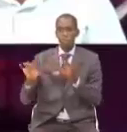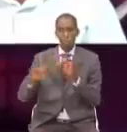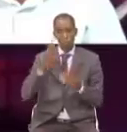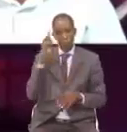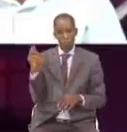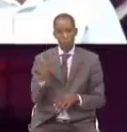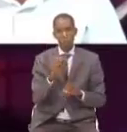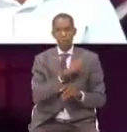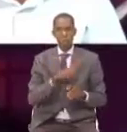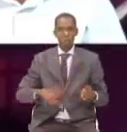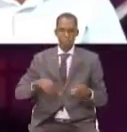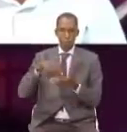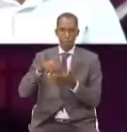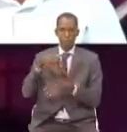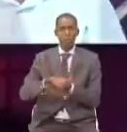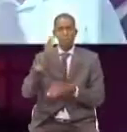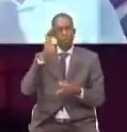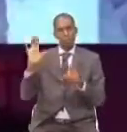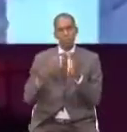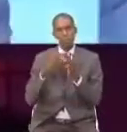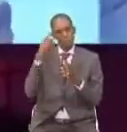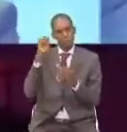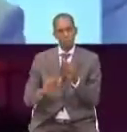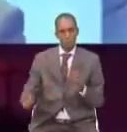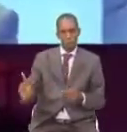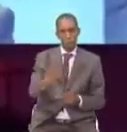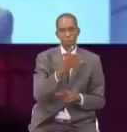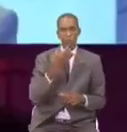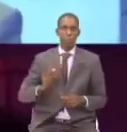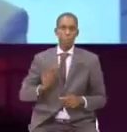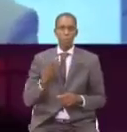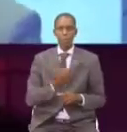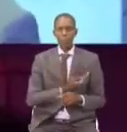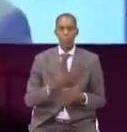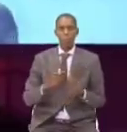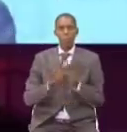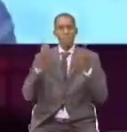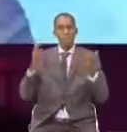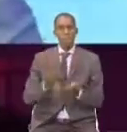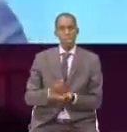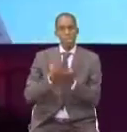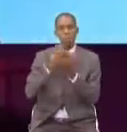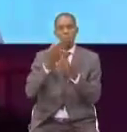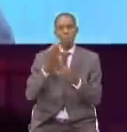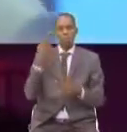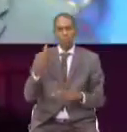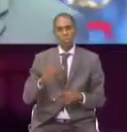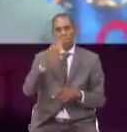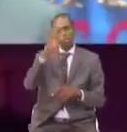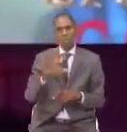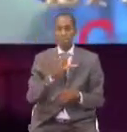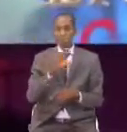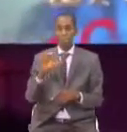Lord tonight will do it for every one of us. Supernatural help from the cross. It's